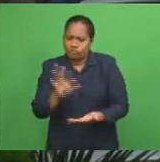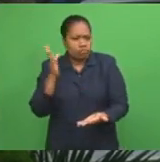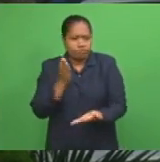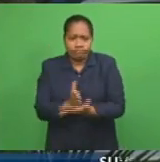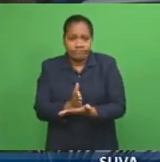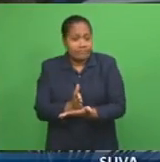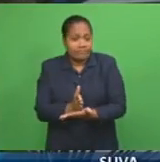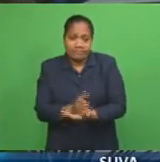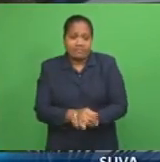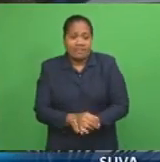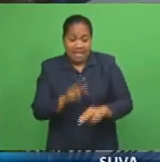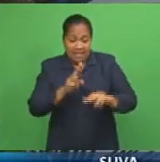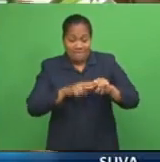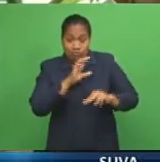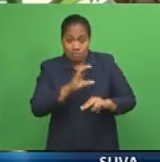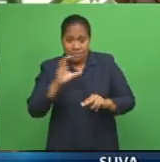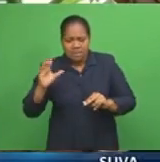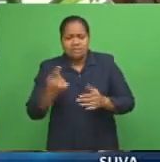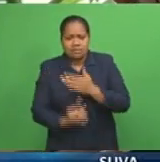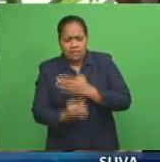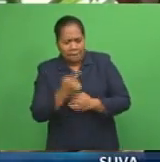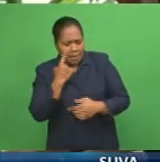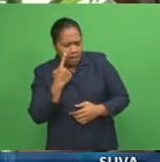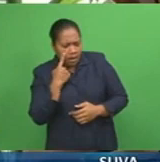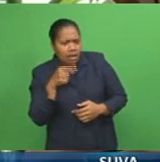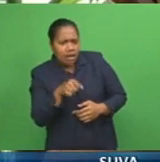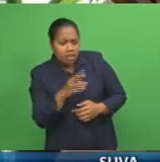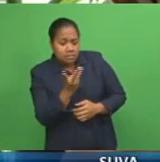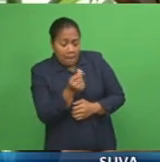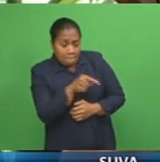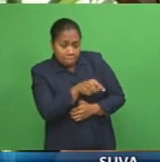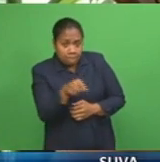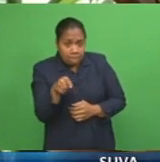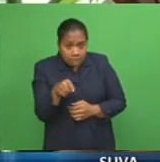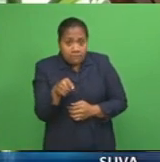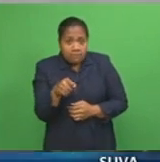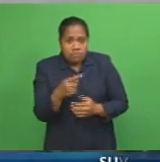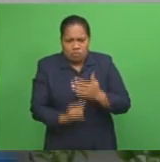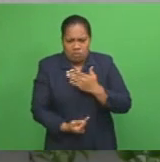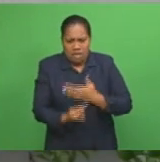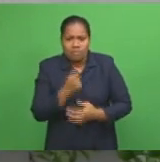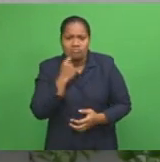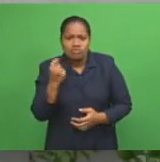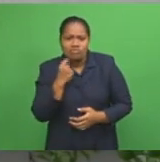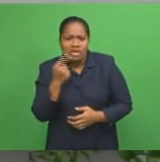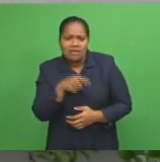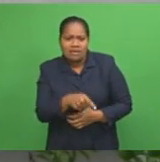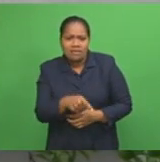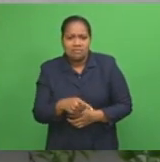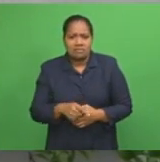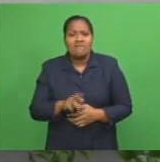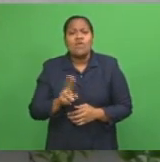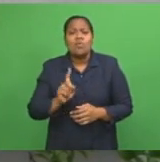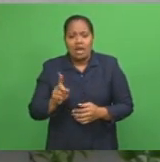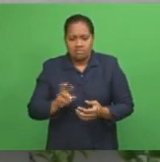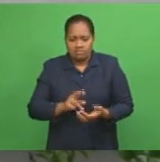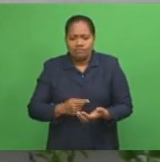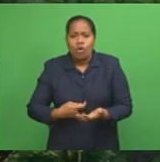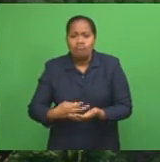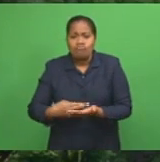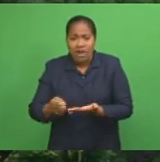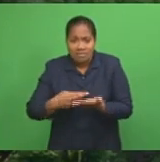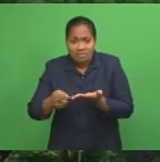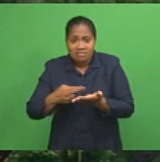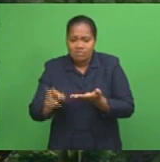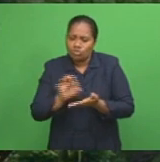The FCCC has discovered that some tenants have taken advantage of the current situation to get the rent holidays. There are some tenants who have become